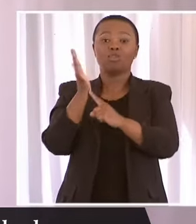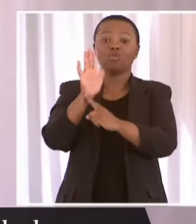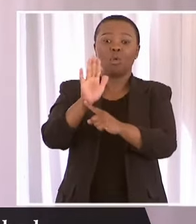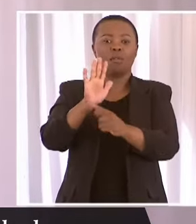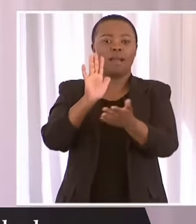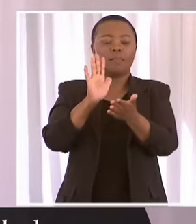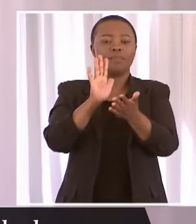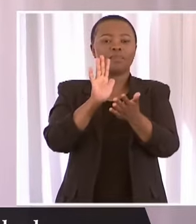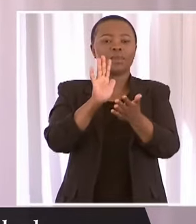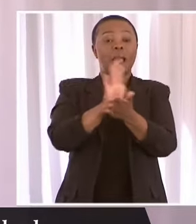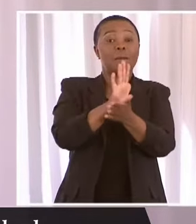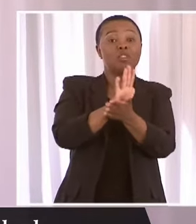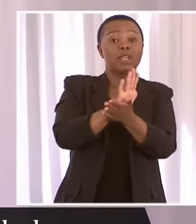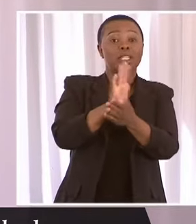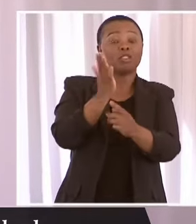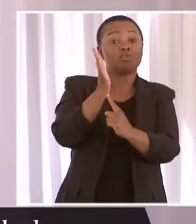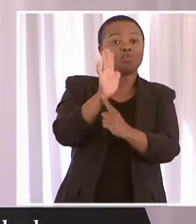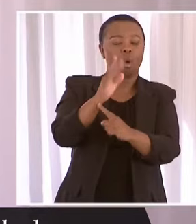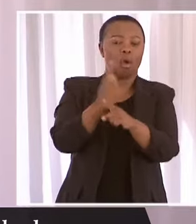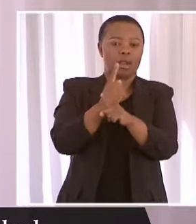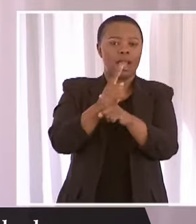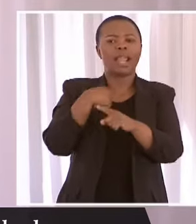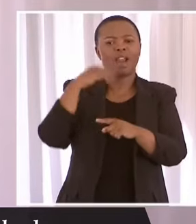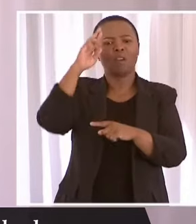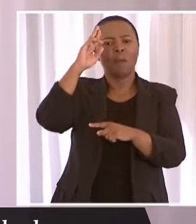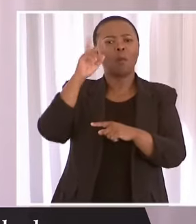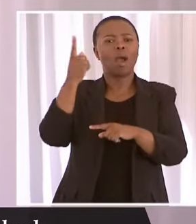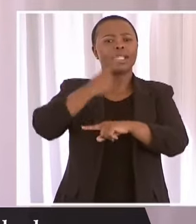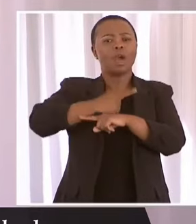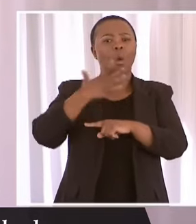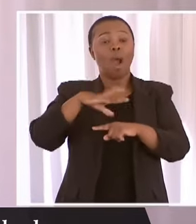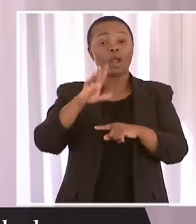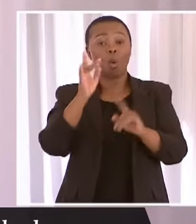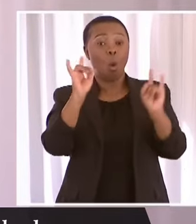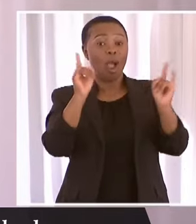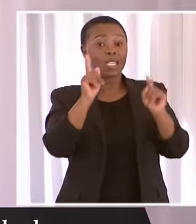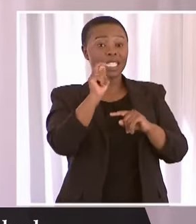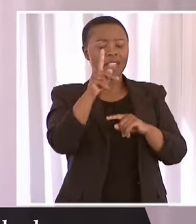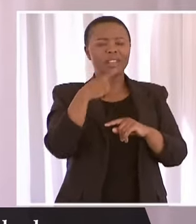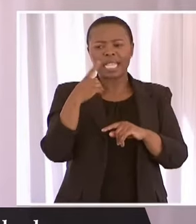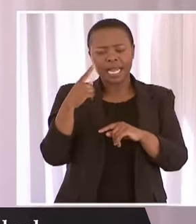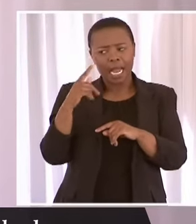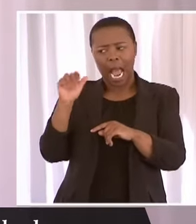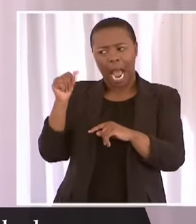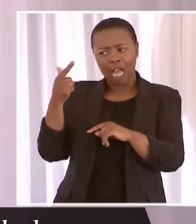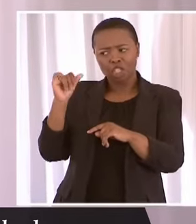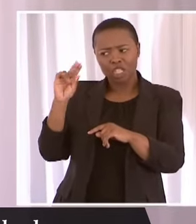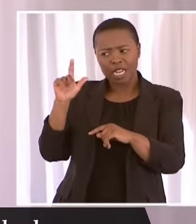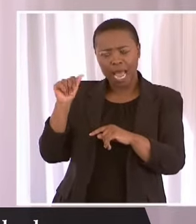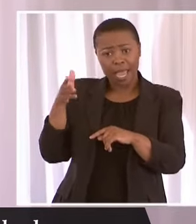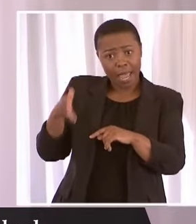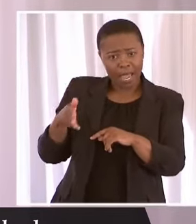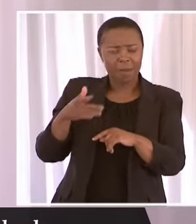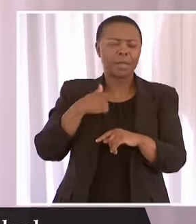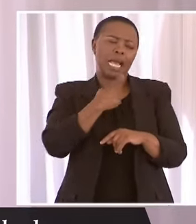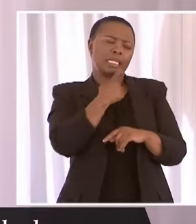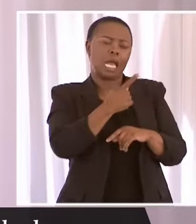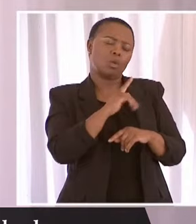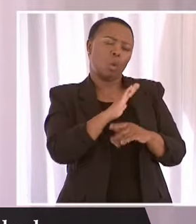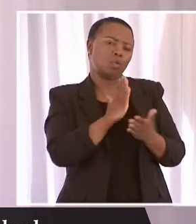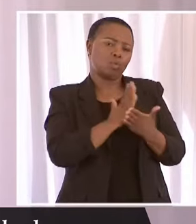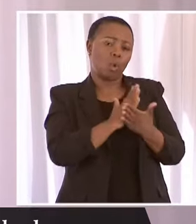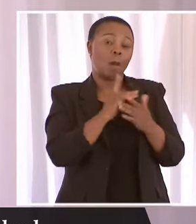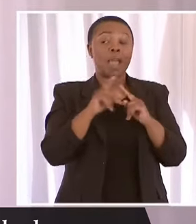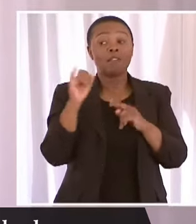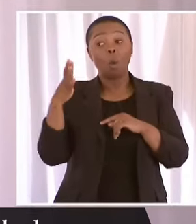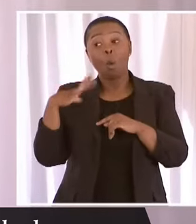I remember this other day, he wanted to watch TV, and he said to me, is Anjana here? I said, I'm not sure, but if you want